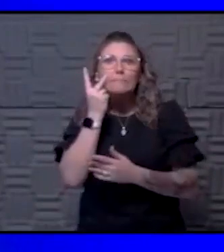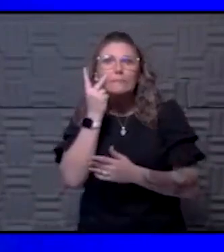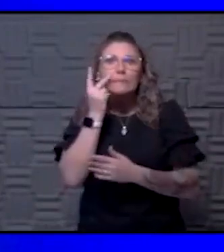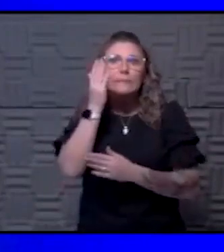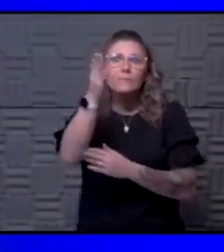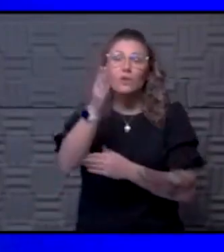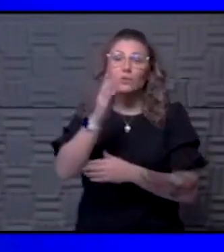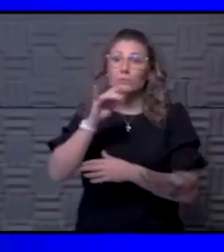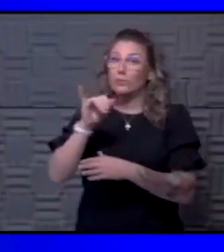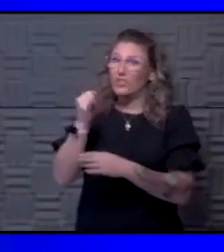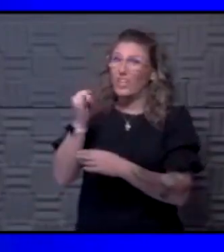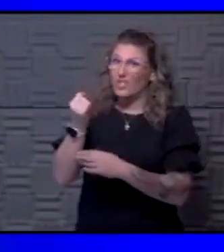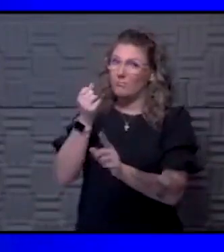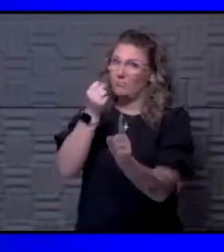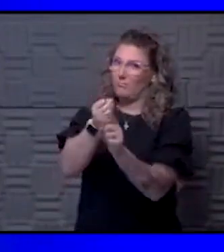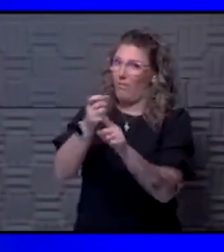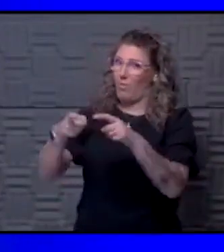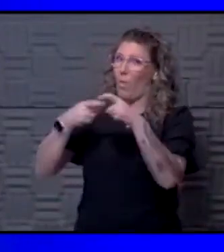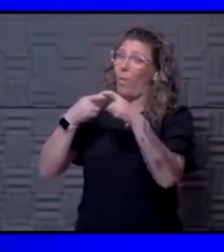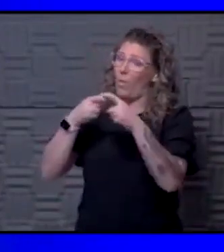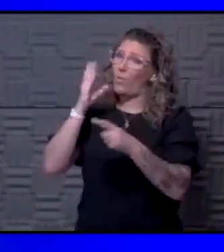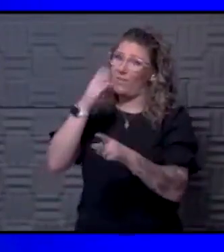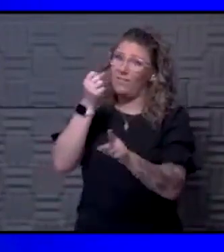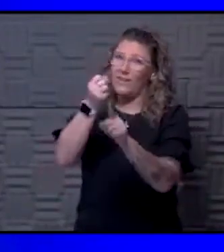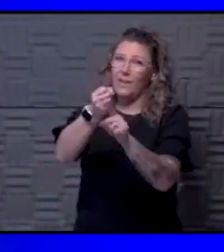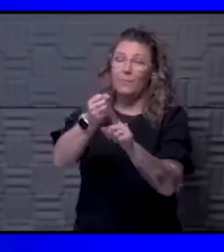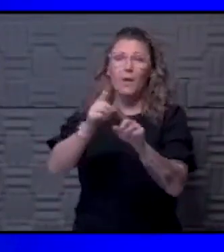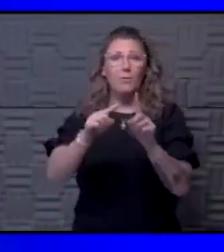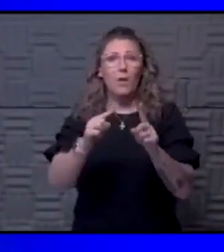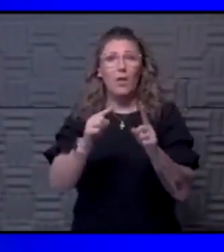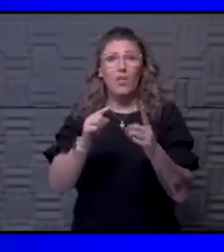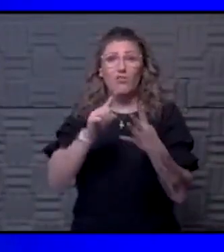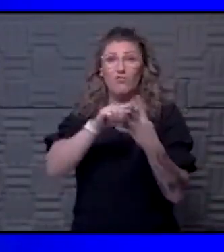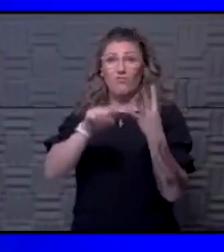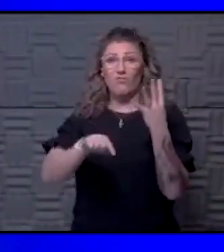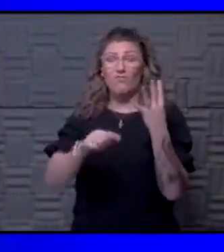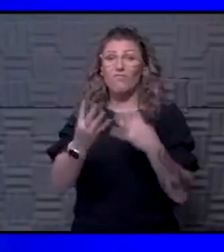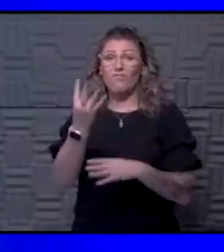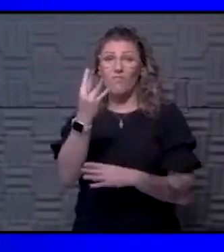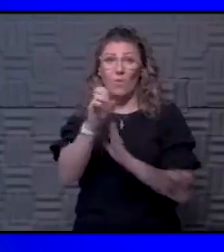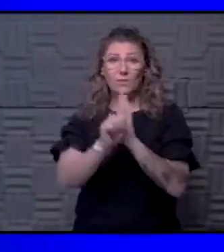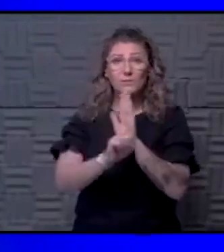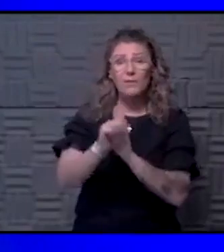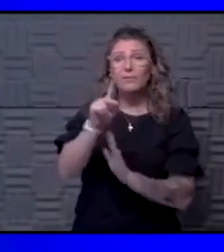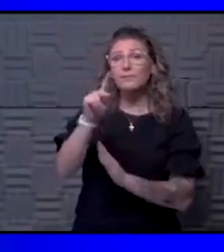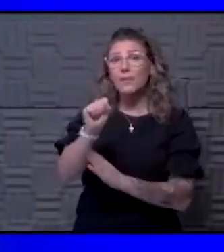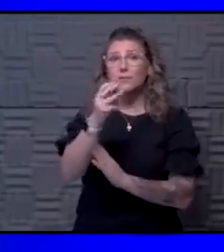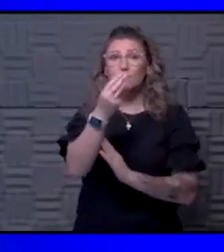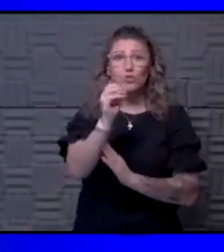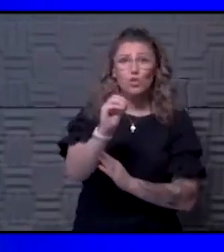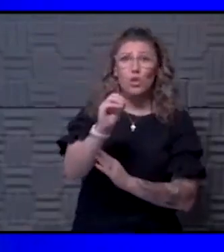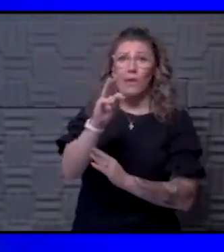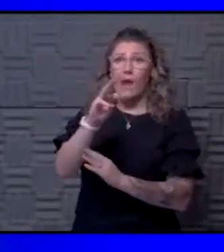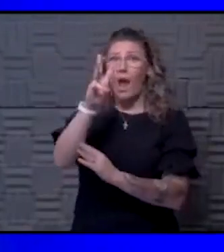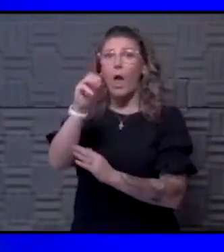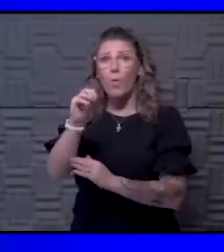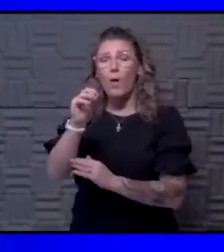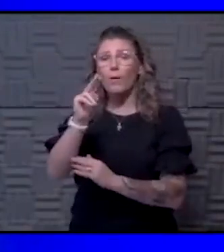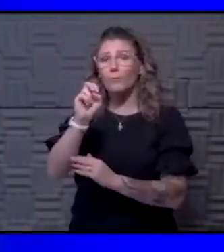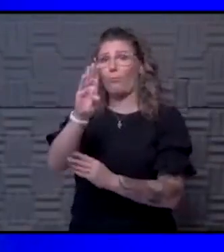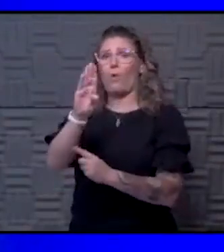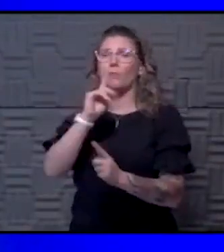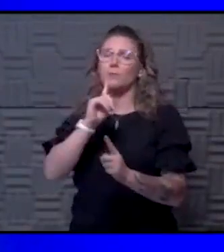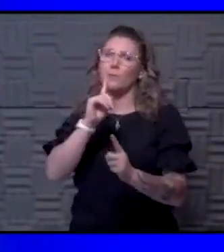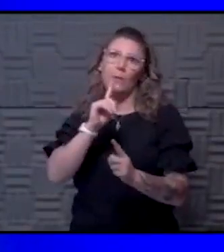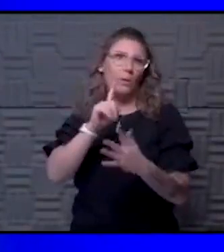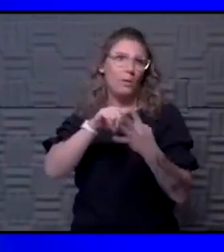news impacts all of this. But our states, the 4 states that I cover, Kansas, Missouri, Iowa, Nebraska, are really doing an outstanding job. There are